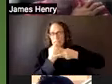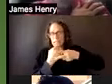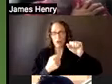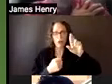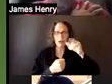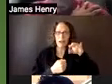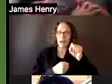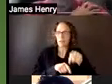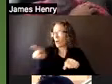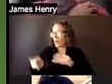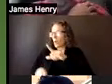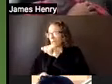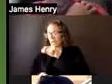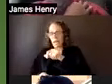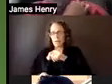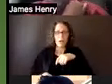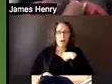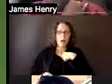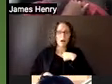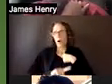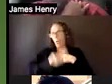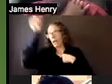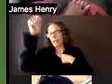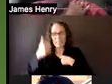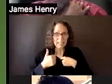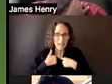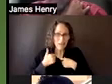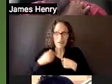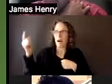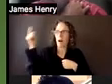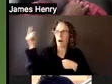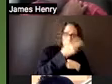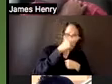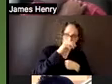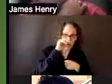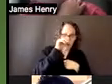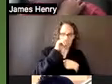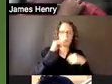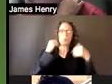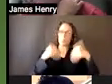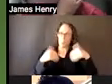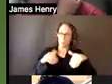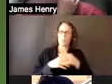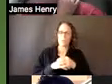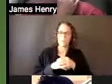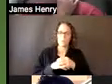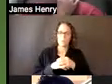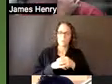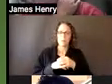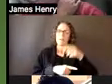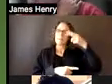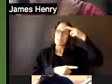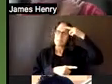I've even gone to Canada to do research in those archives, and certainly spent a lot of time in Mexican archives trying to